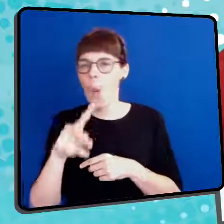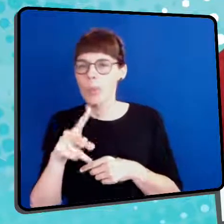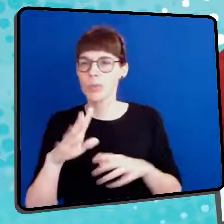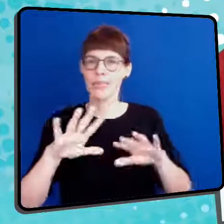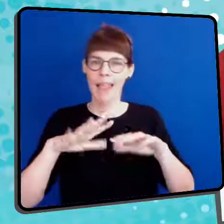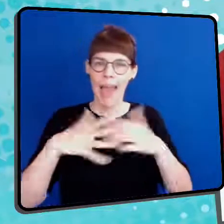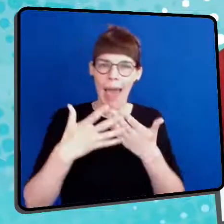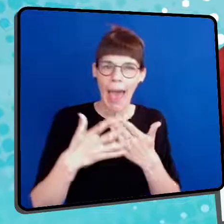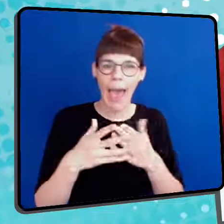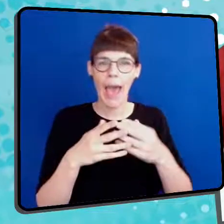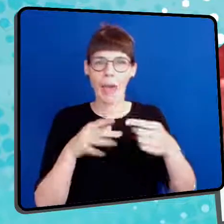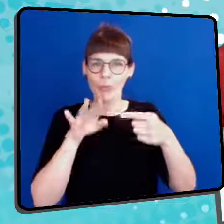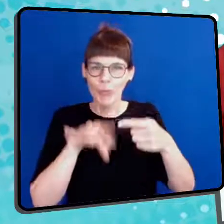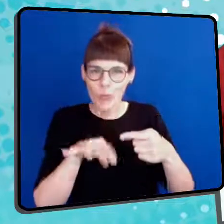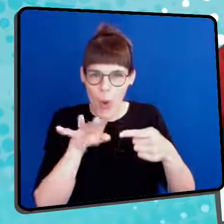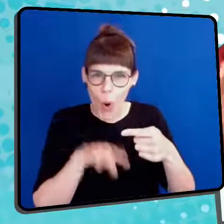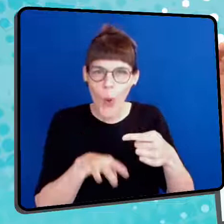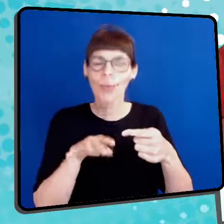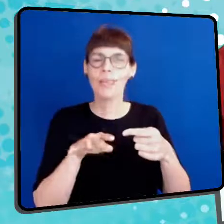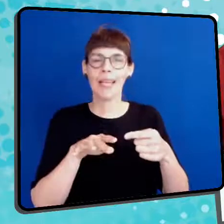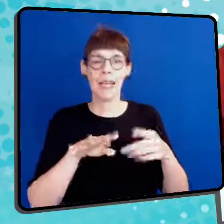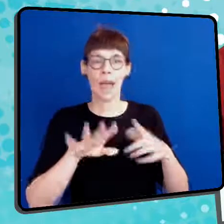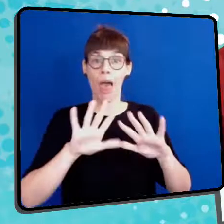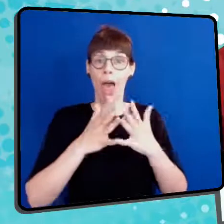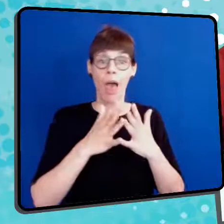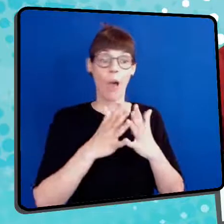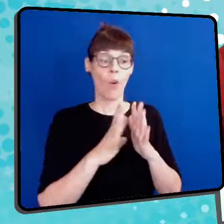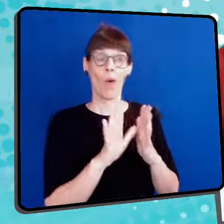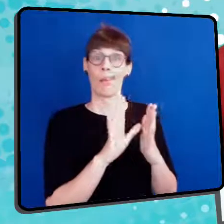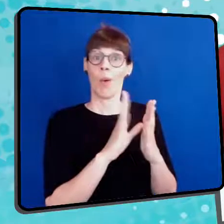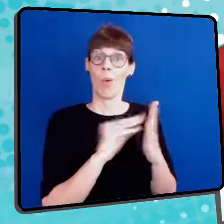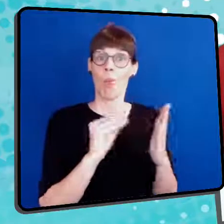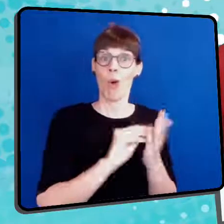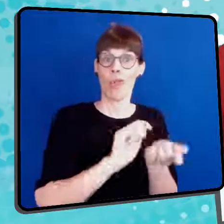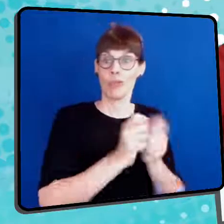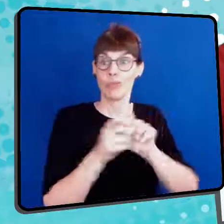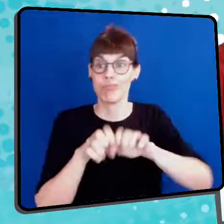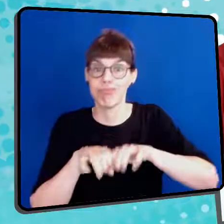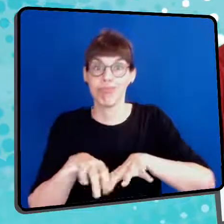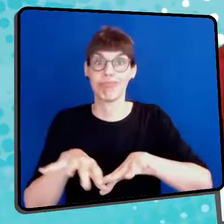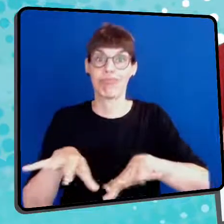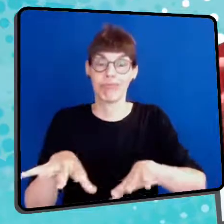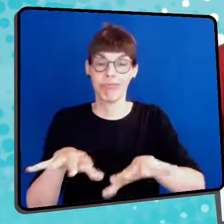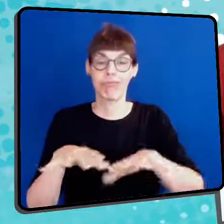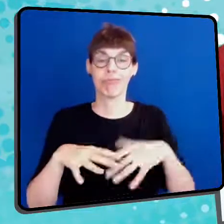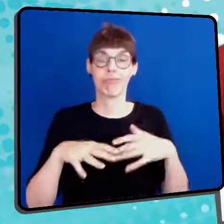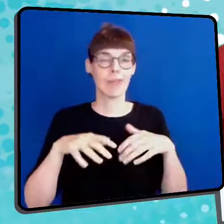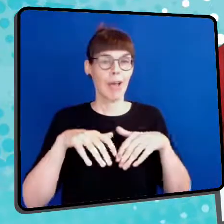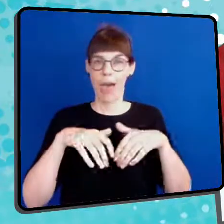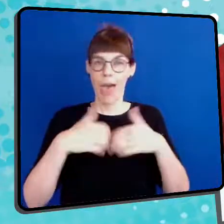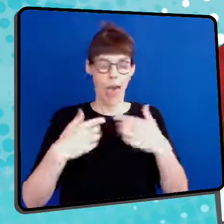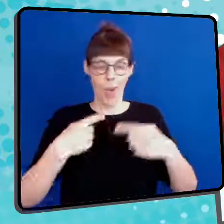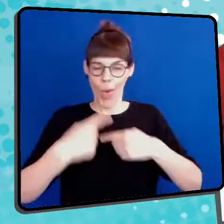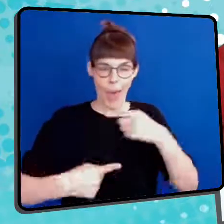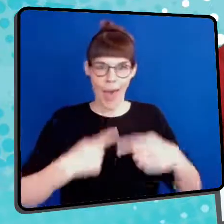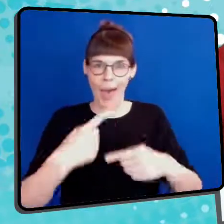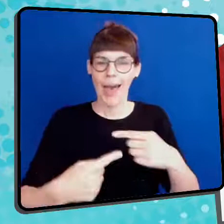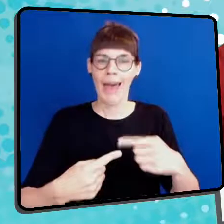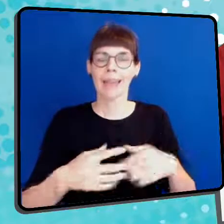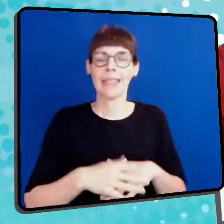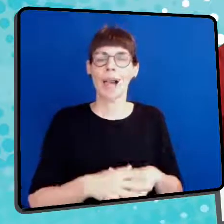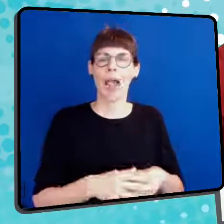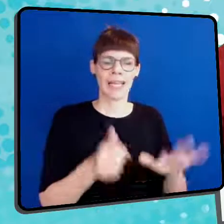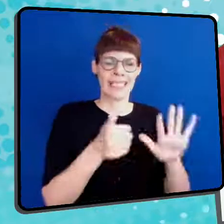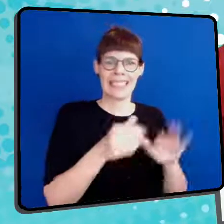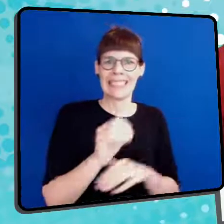ML Service and how you can deploy your models and then have like route 10% traffic to that one and 60% to that, all